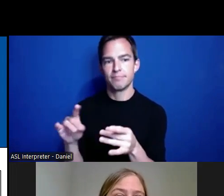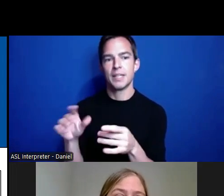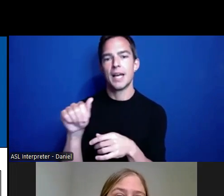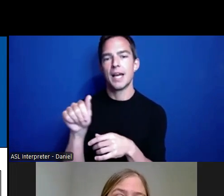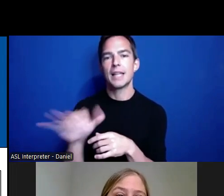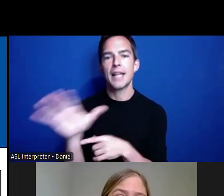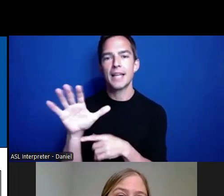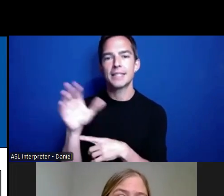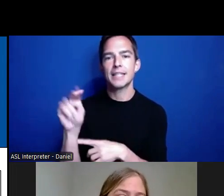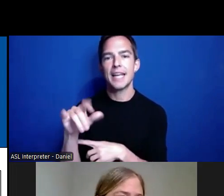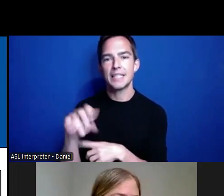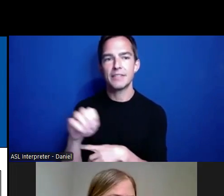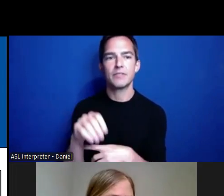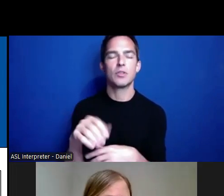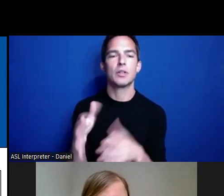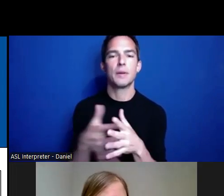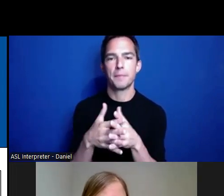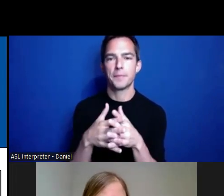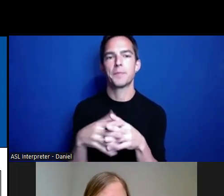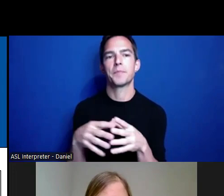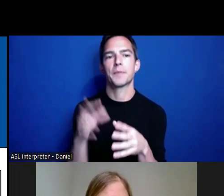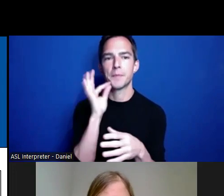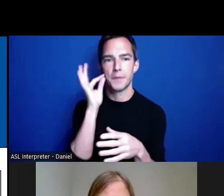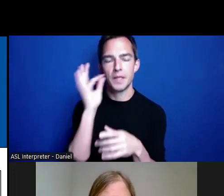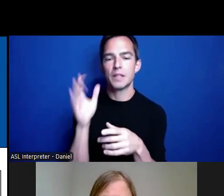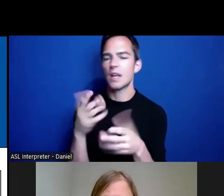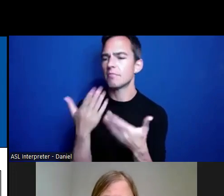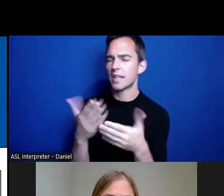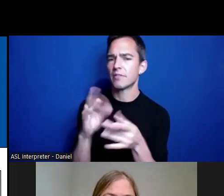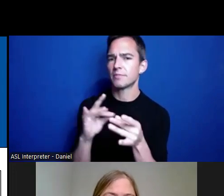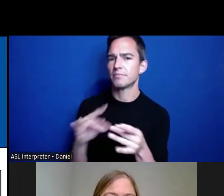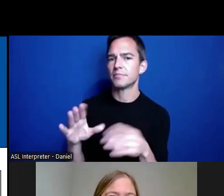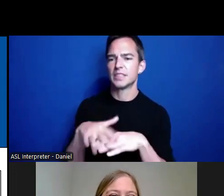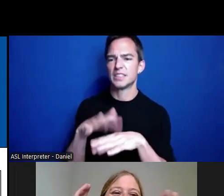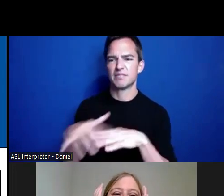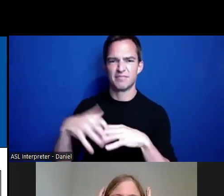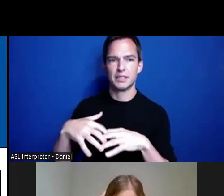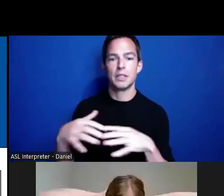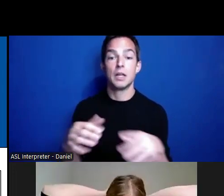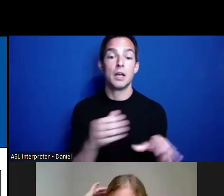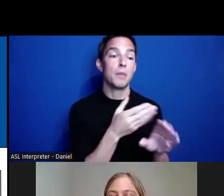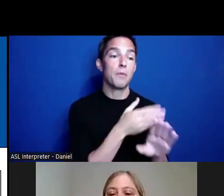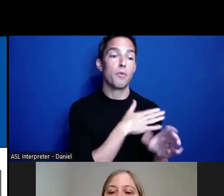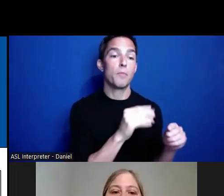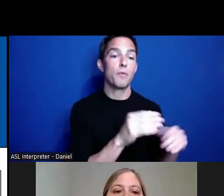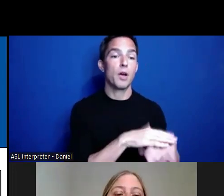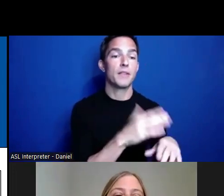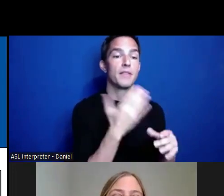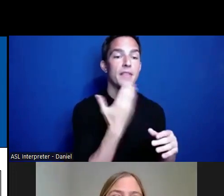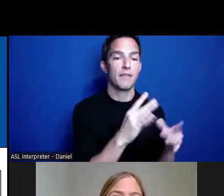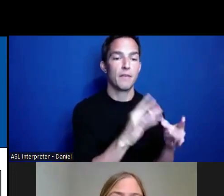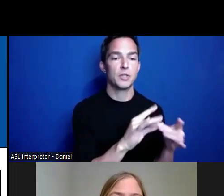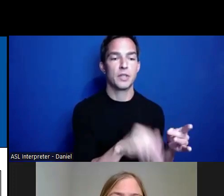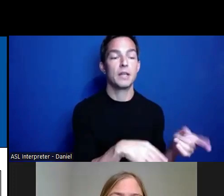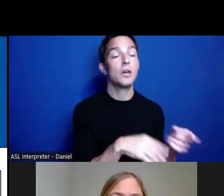of the slides will be provided. Thank you for doing that. I just want to say one thing to Leah before we move on. So when we think about